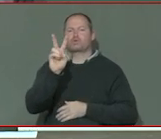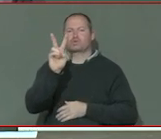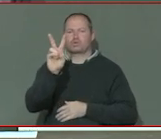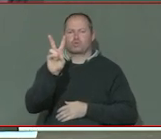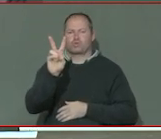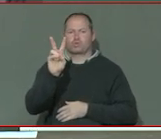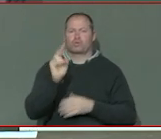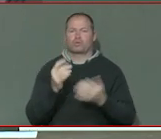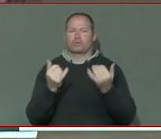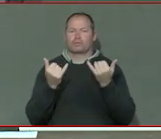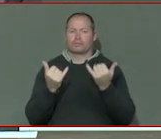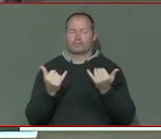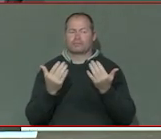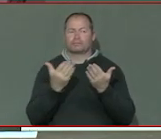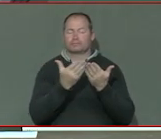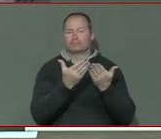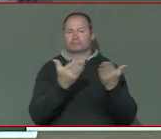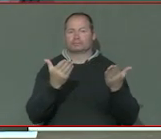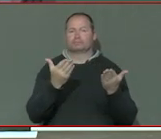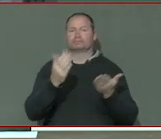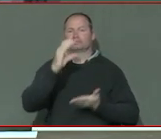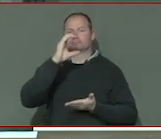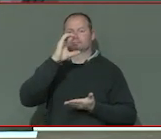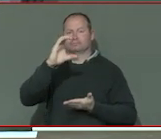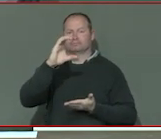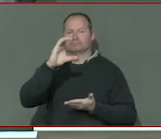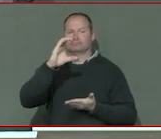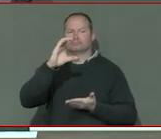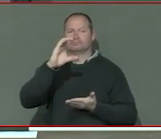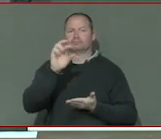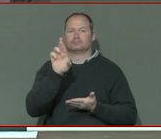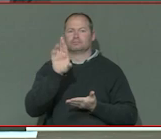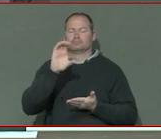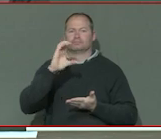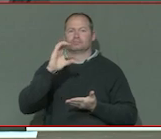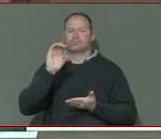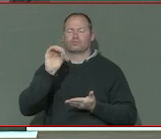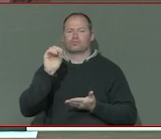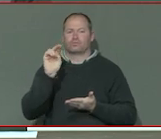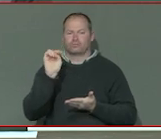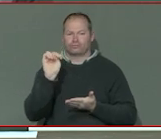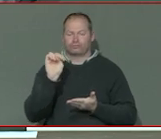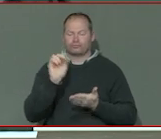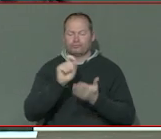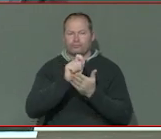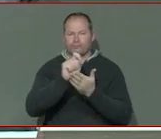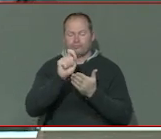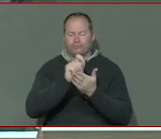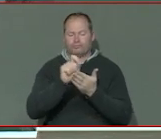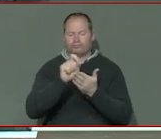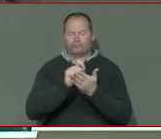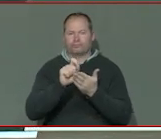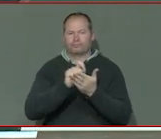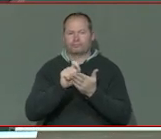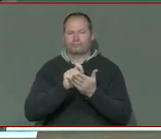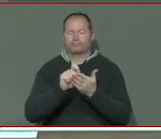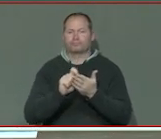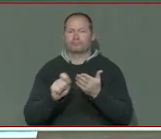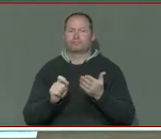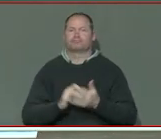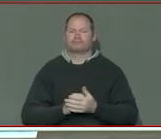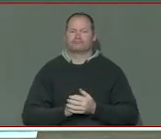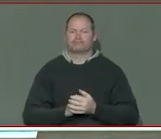next to question 1. You see that one, a statement from Cairo Suppliers. So this is the one that we'll start with. Just before we